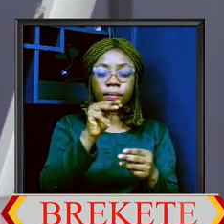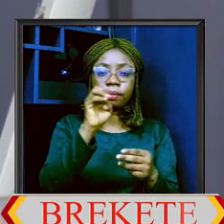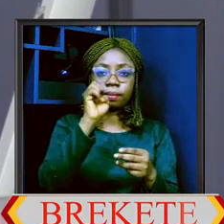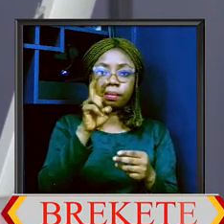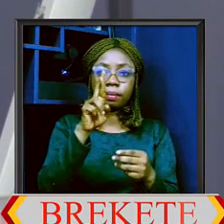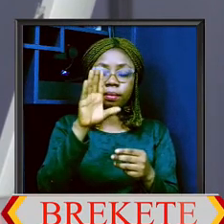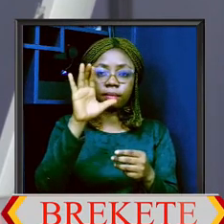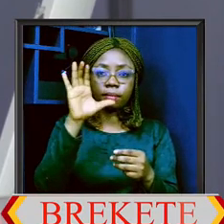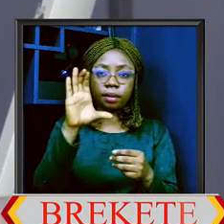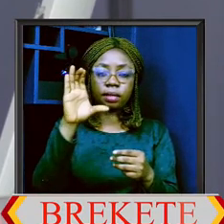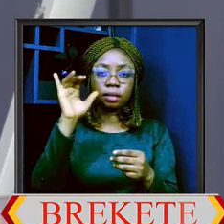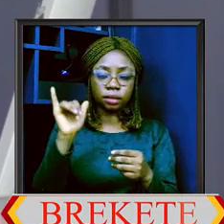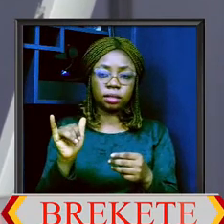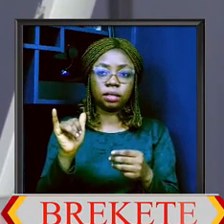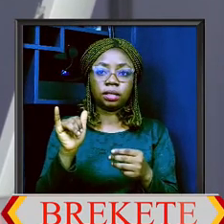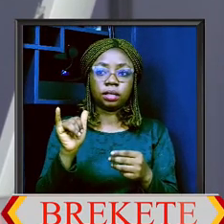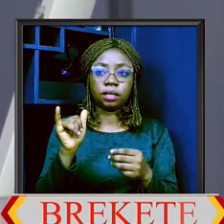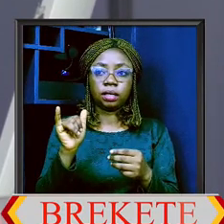Mercy